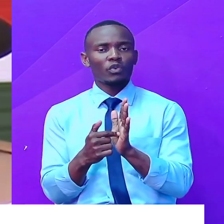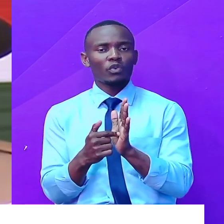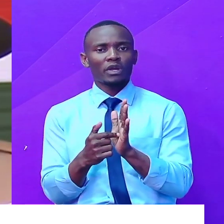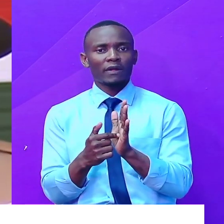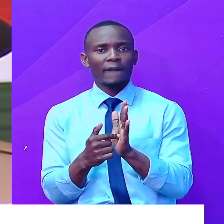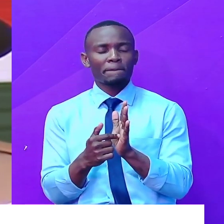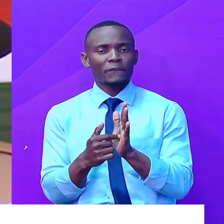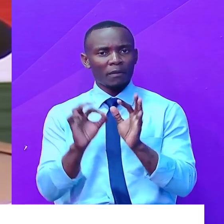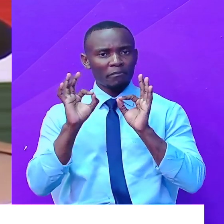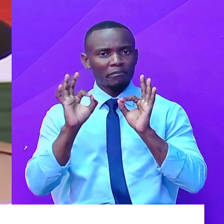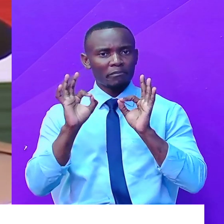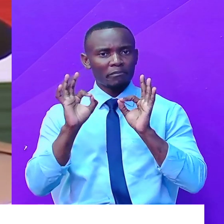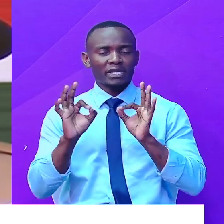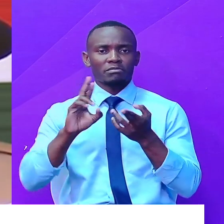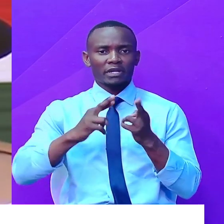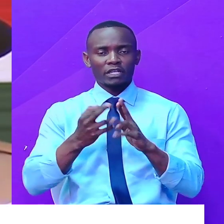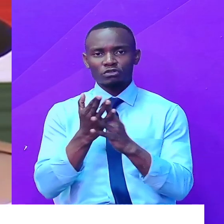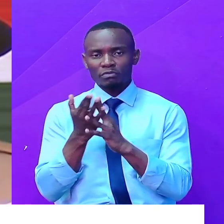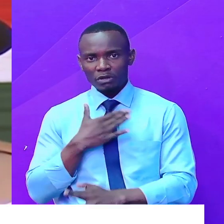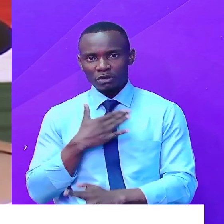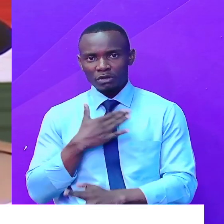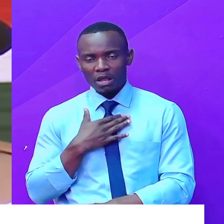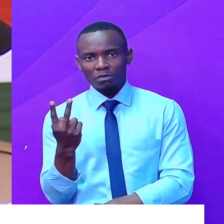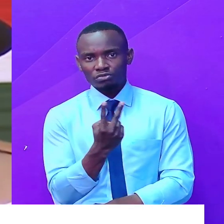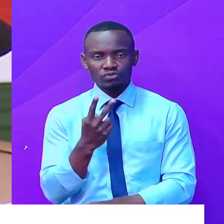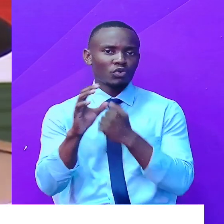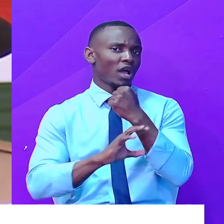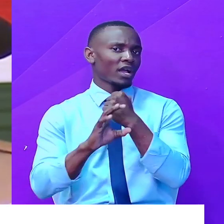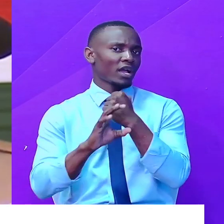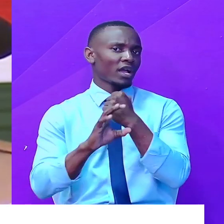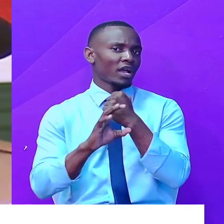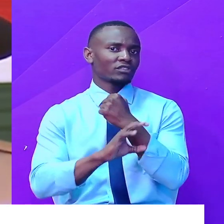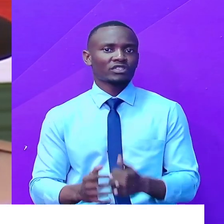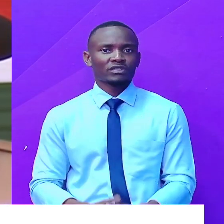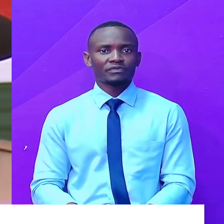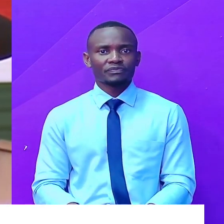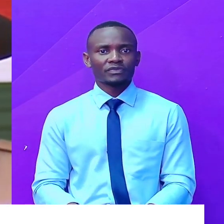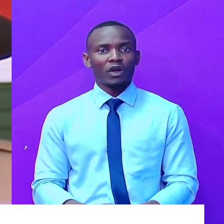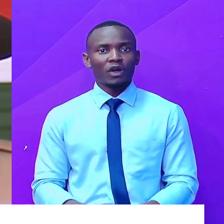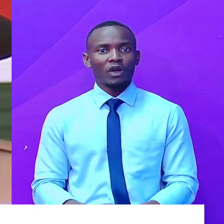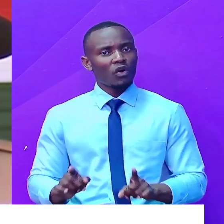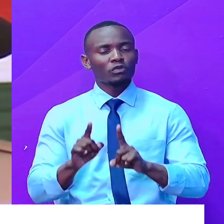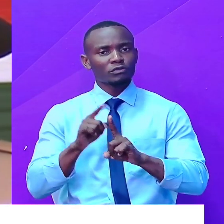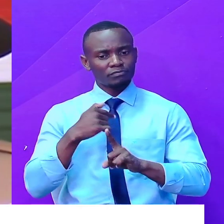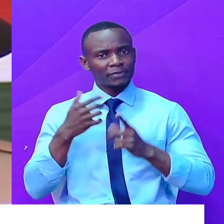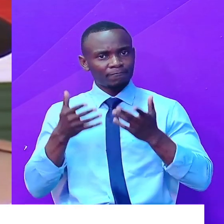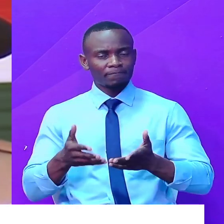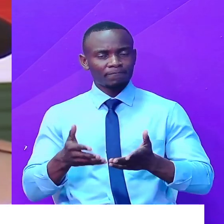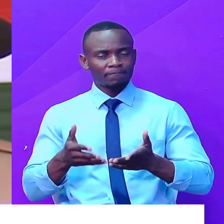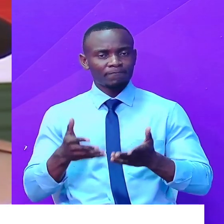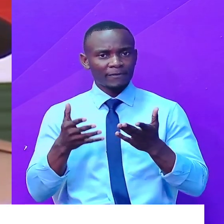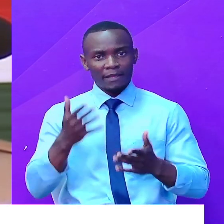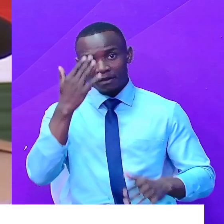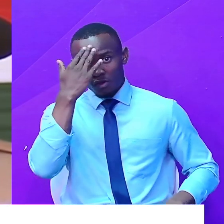relation between our two countries. I'm also here because I'm